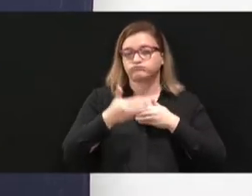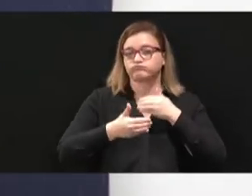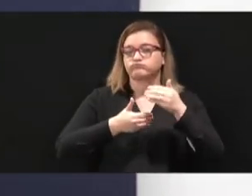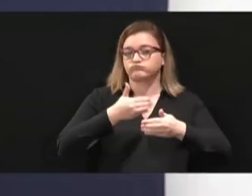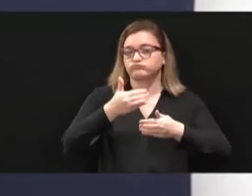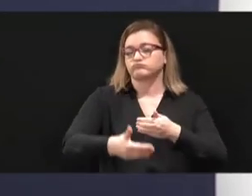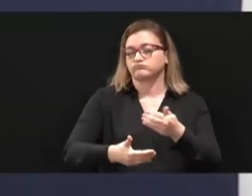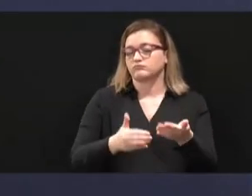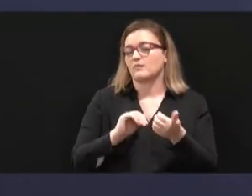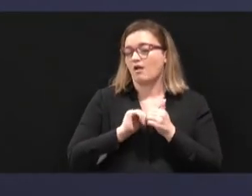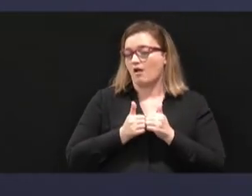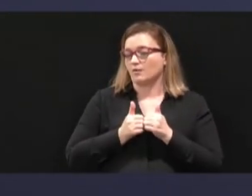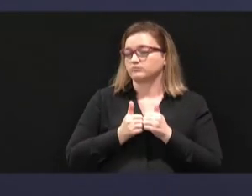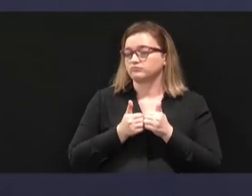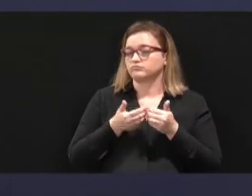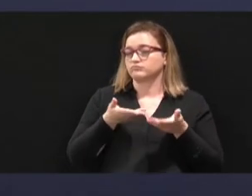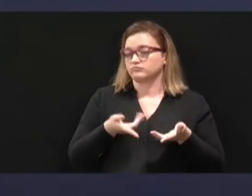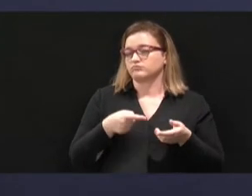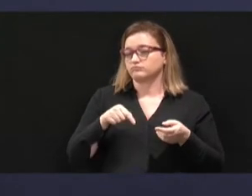Okay.